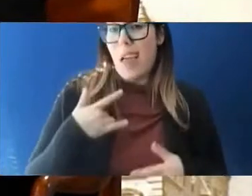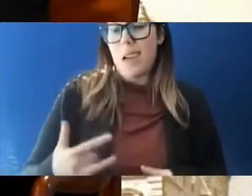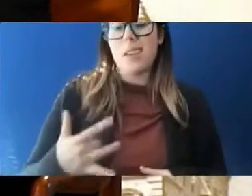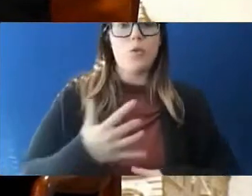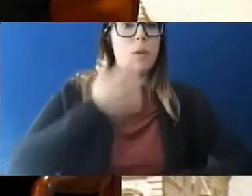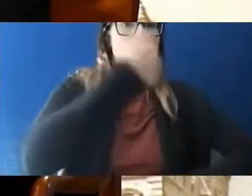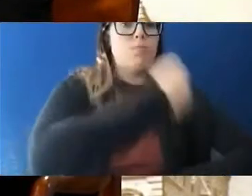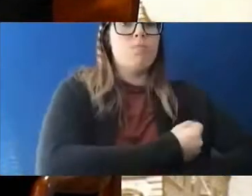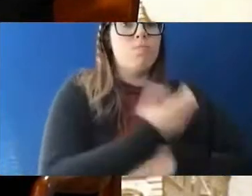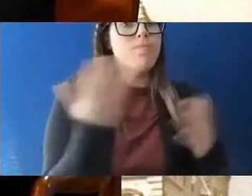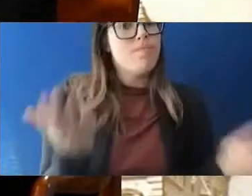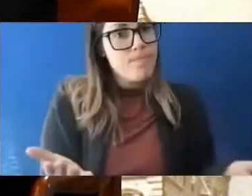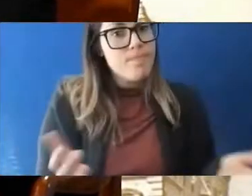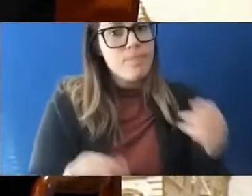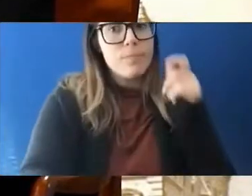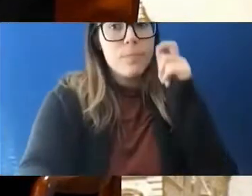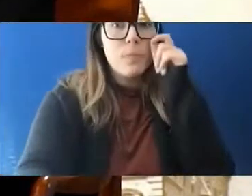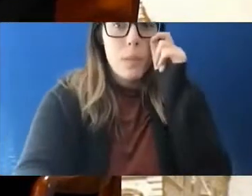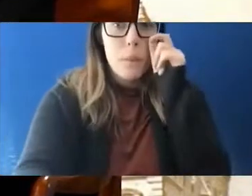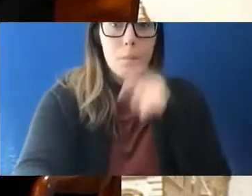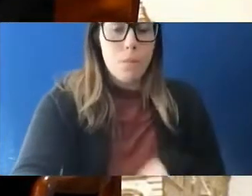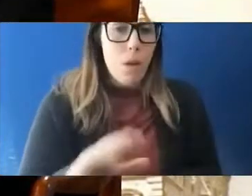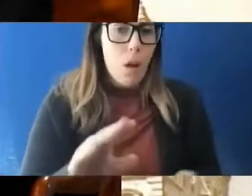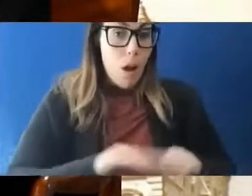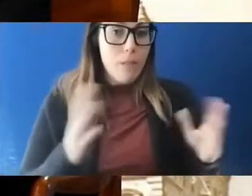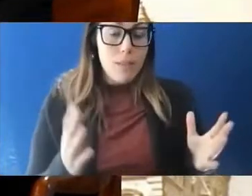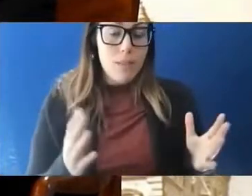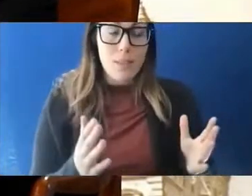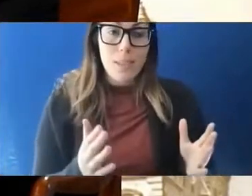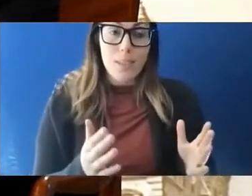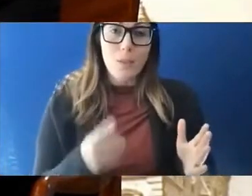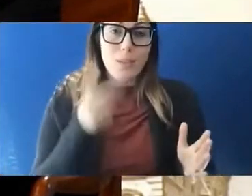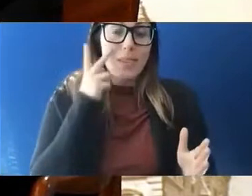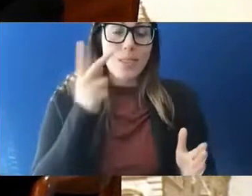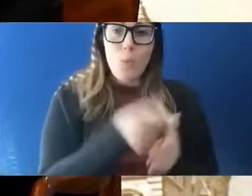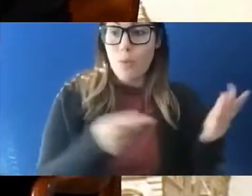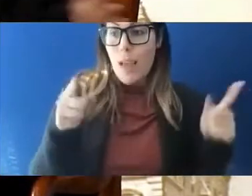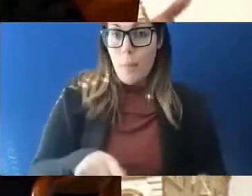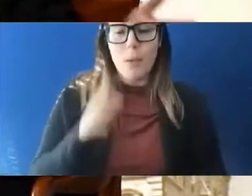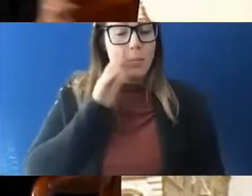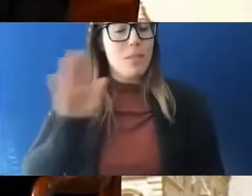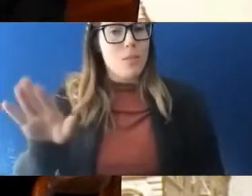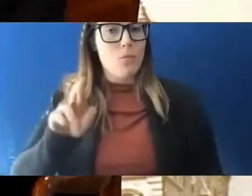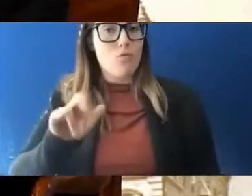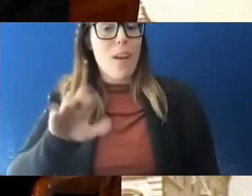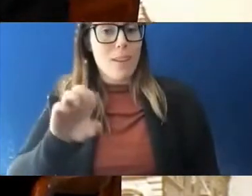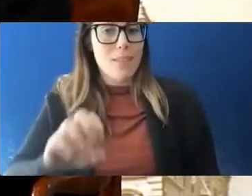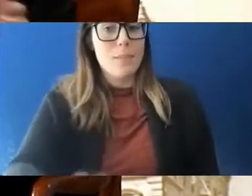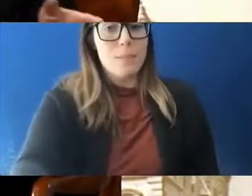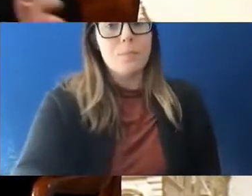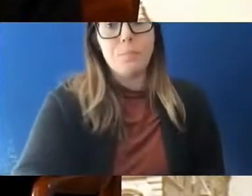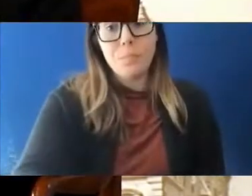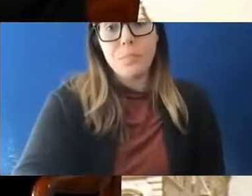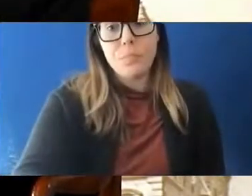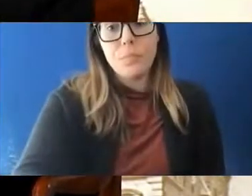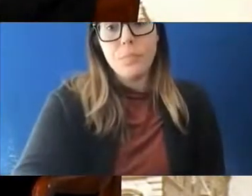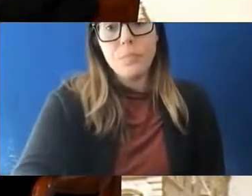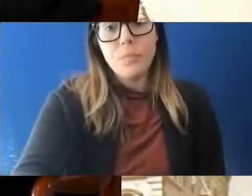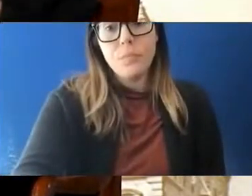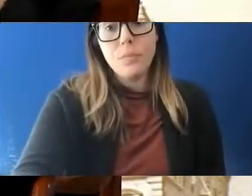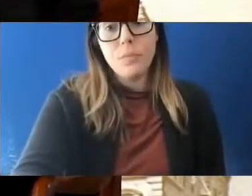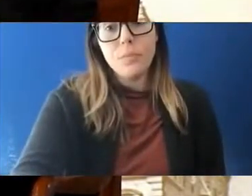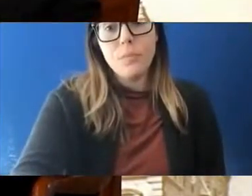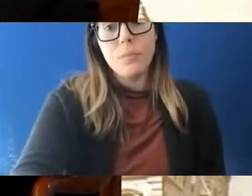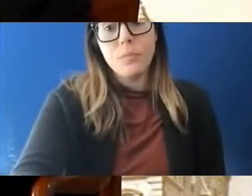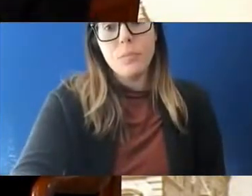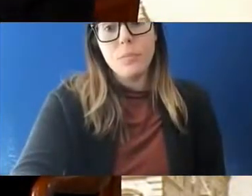upon. It's a very blatant cause and effect. And so throughout my career and my life, I